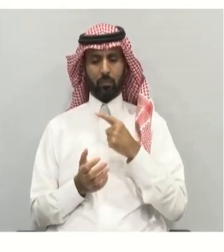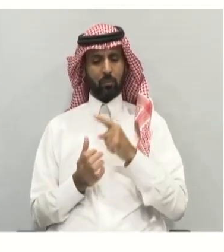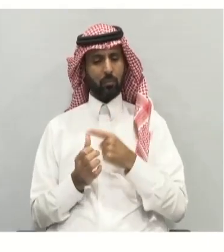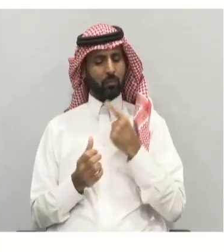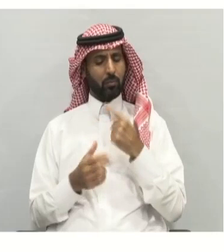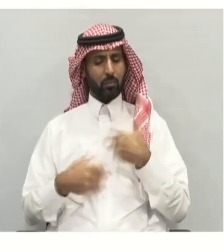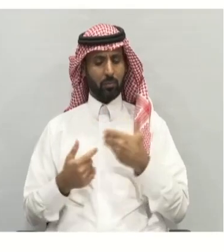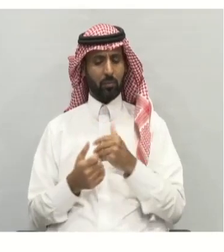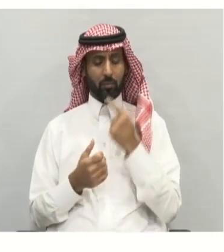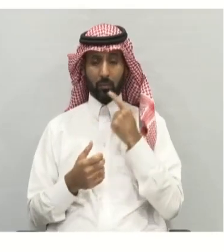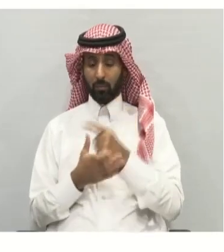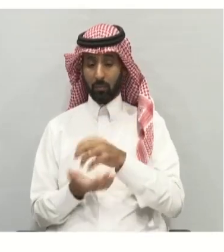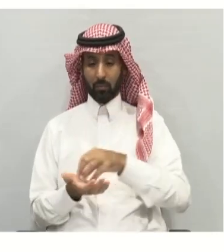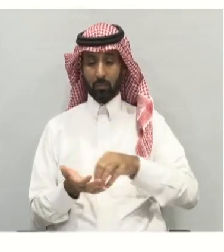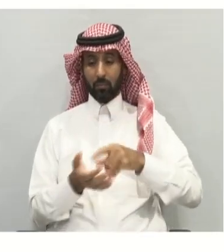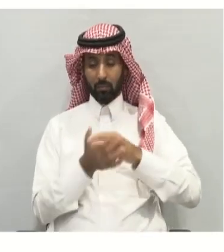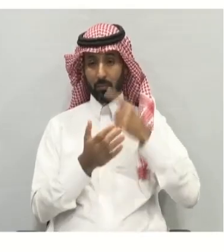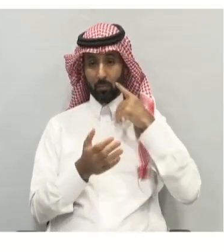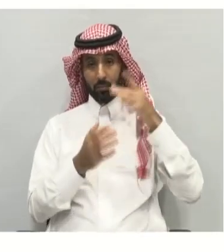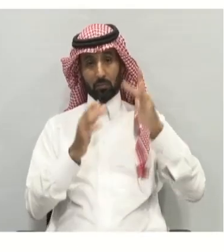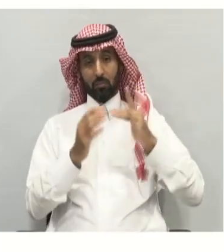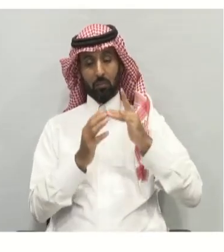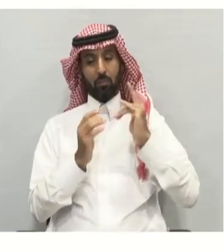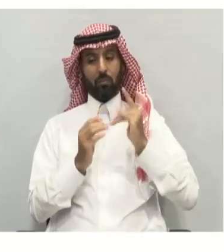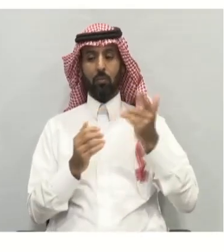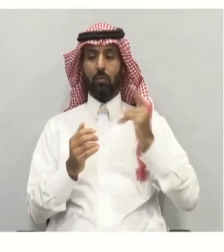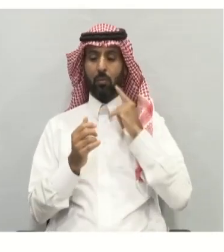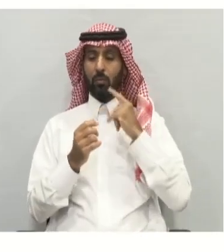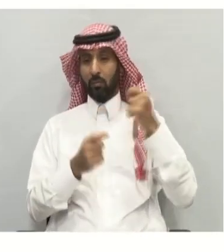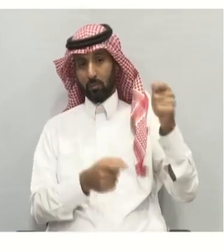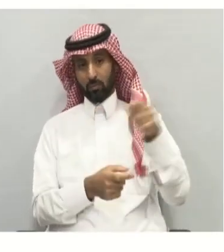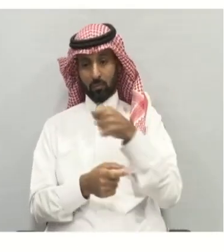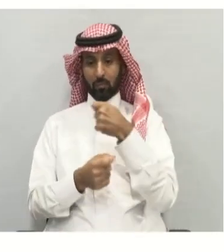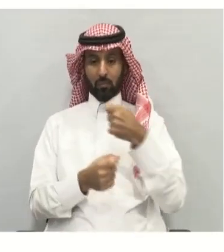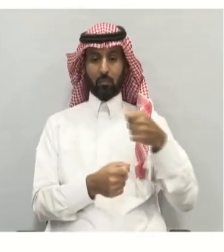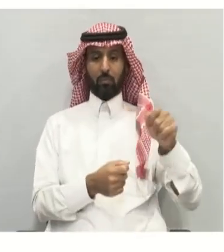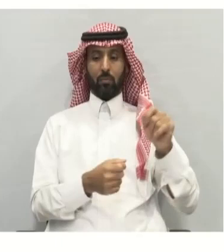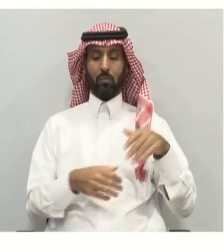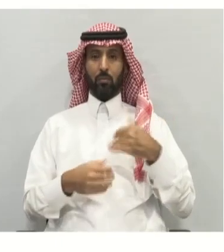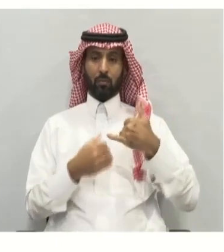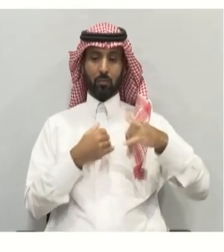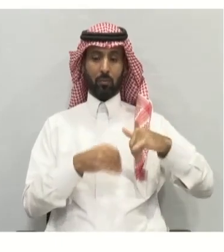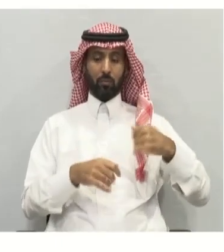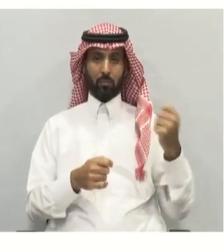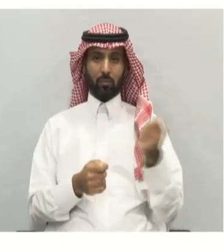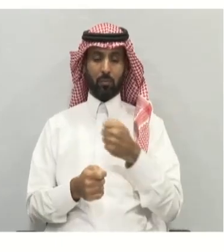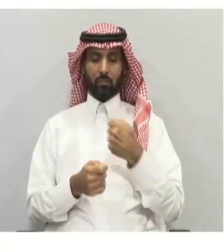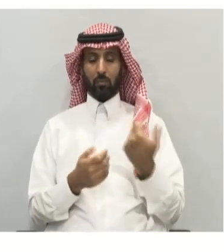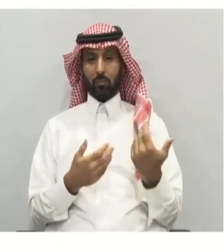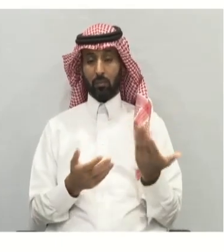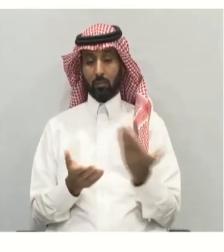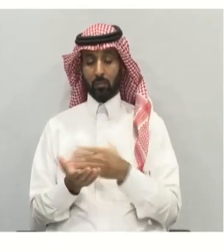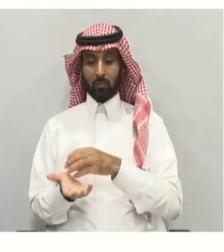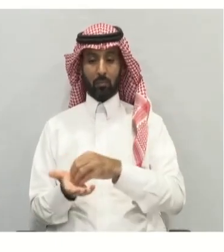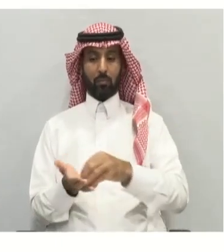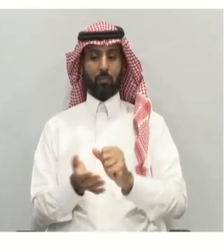is that city and towns are covered in green, people fly flags and celebrate in the streets. As for other countries